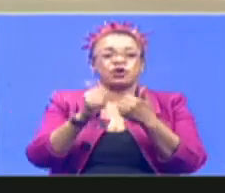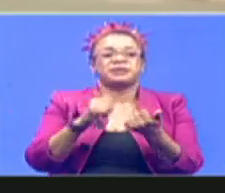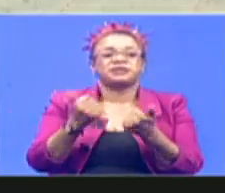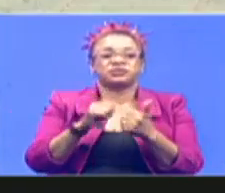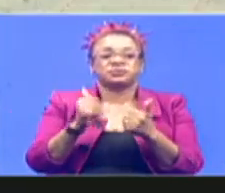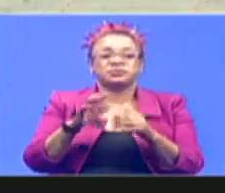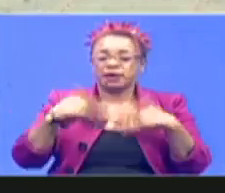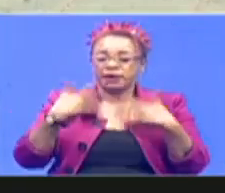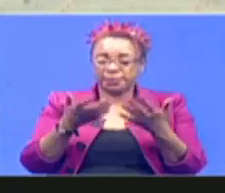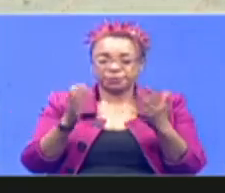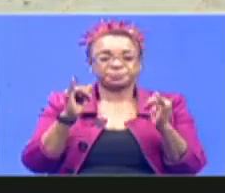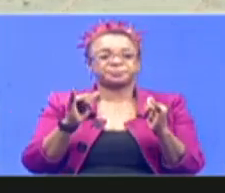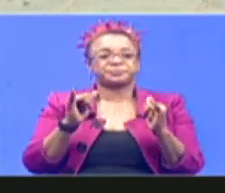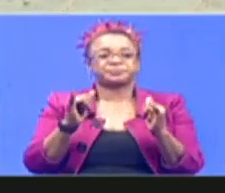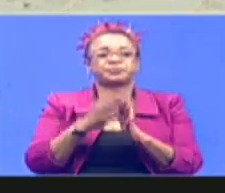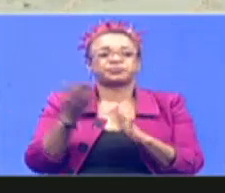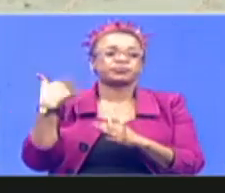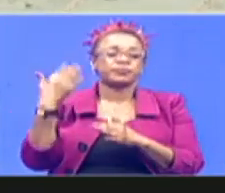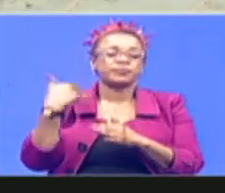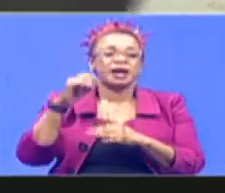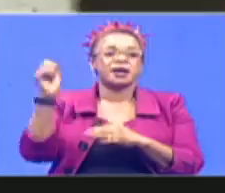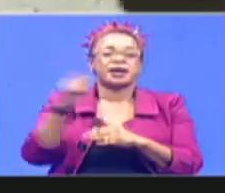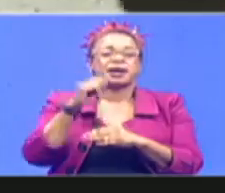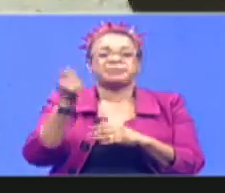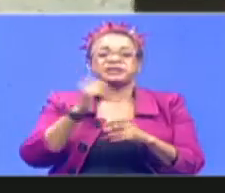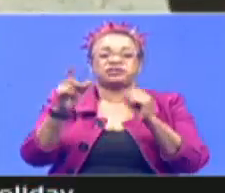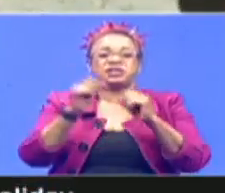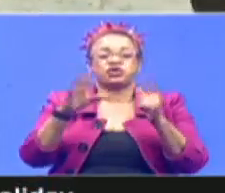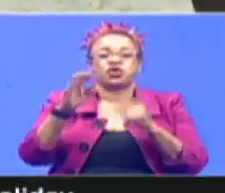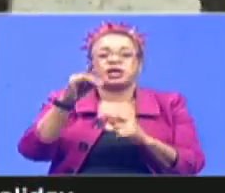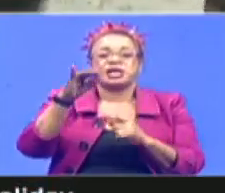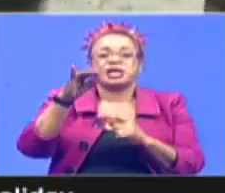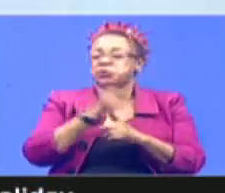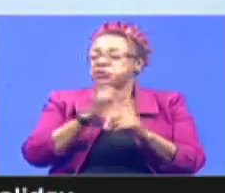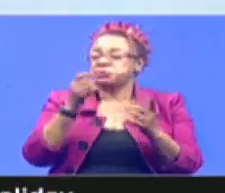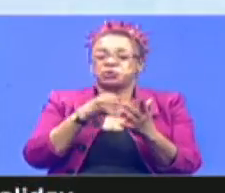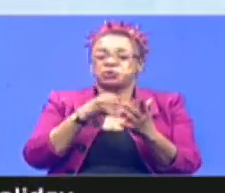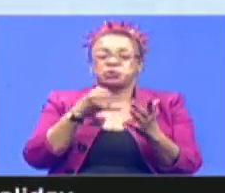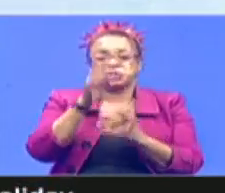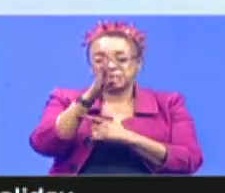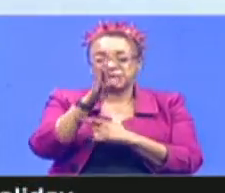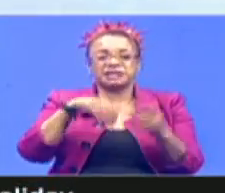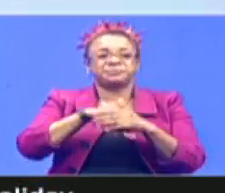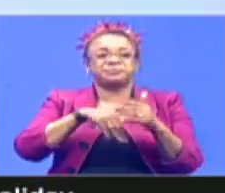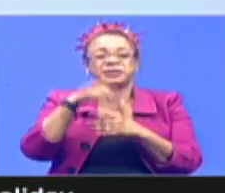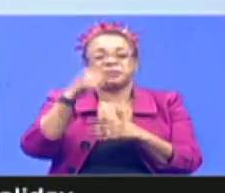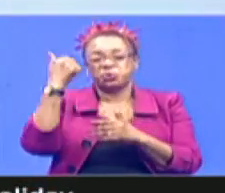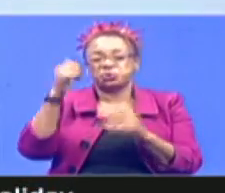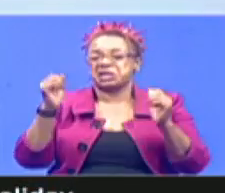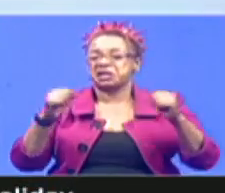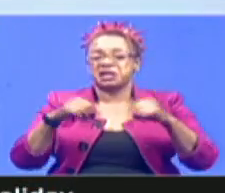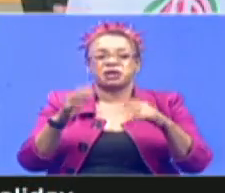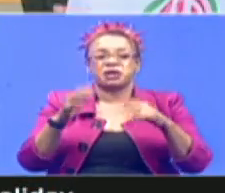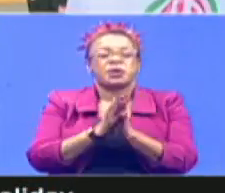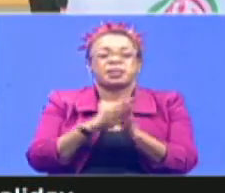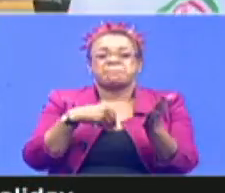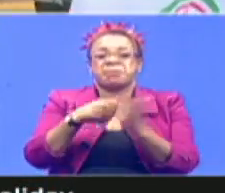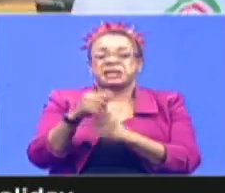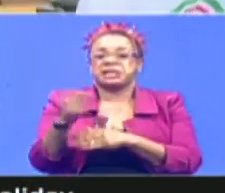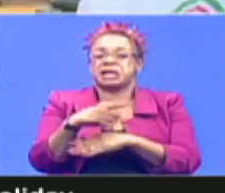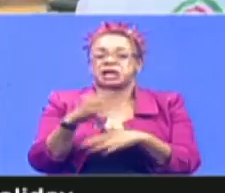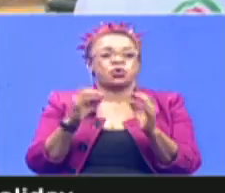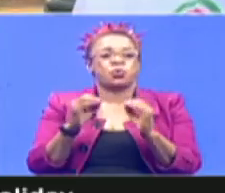Regarding team news, former Harambee Stars striker Dennis Oliech will not be included in Sunday's clash due to disagreements over unpaid salaries,